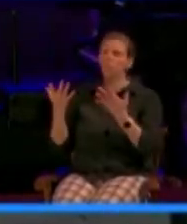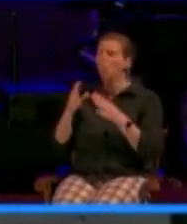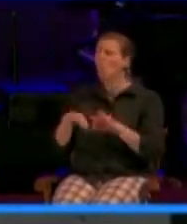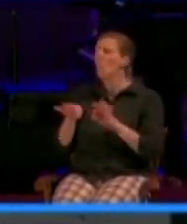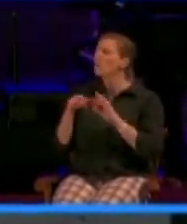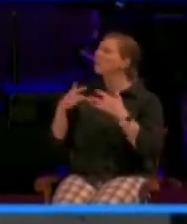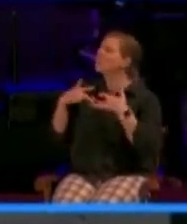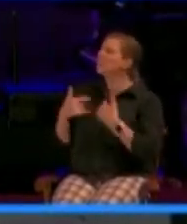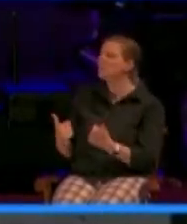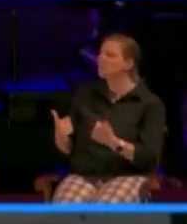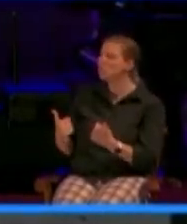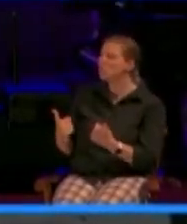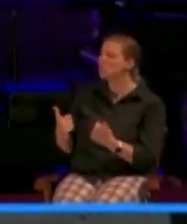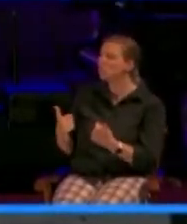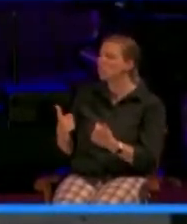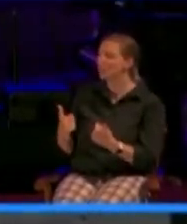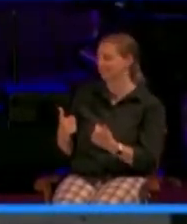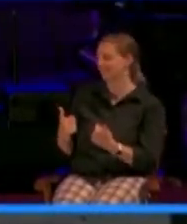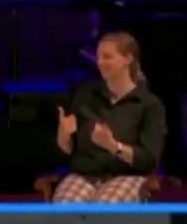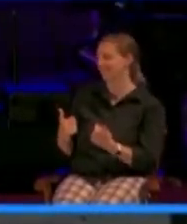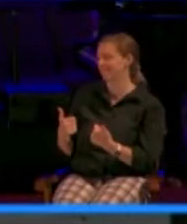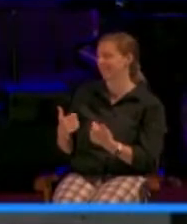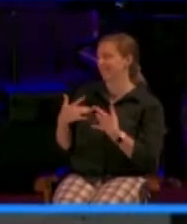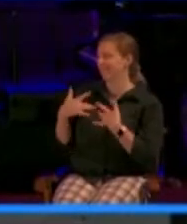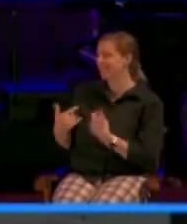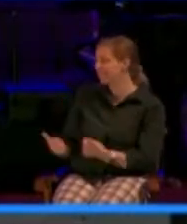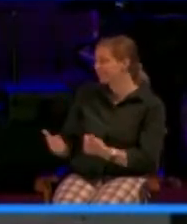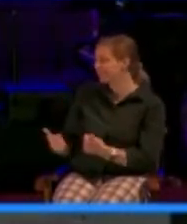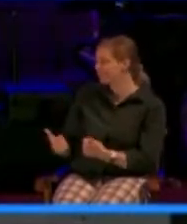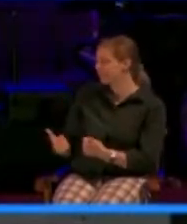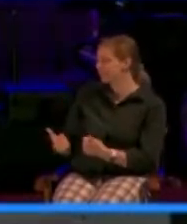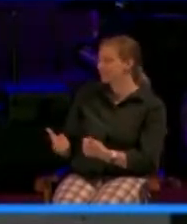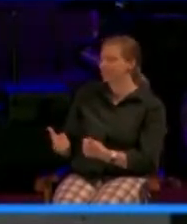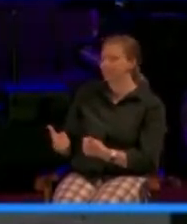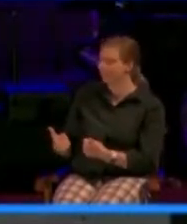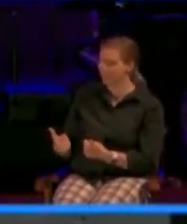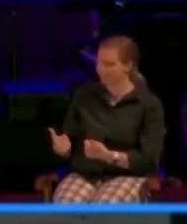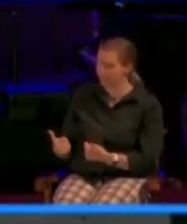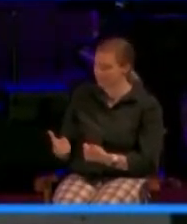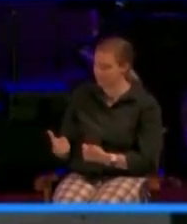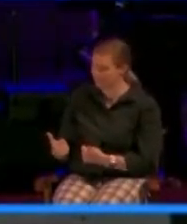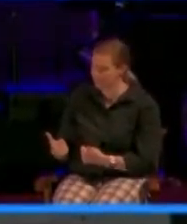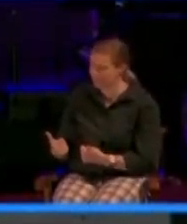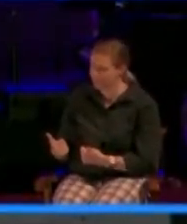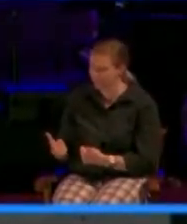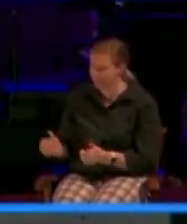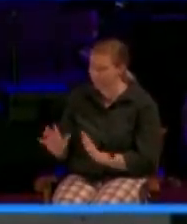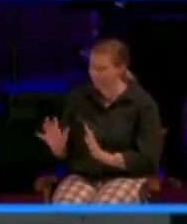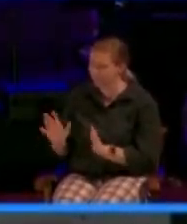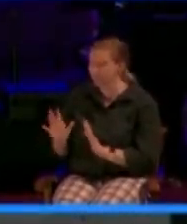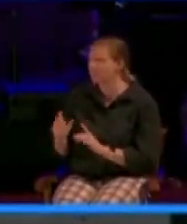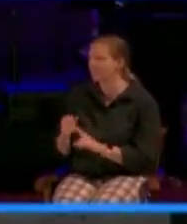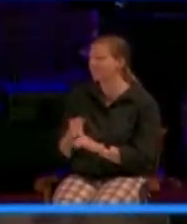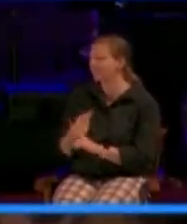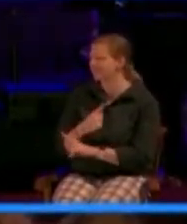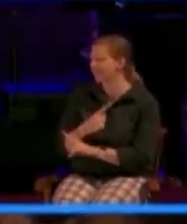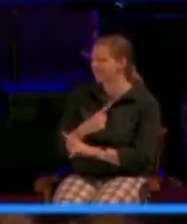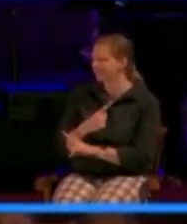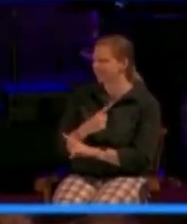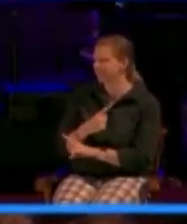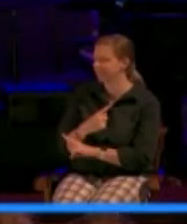go to talking about how are you with God. He does that which is pretty objective, and that is, how are you getting